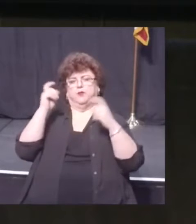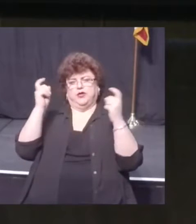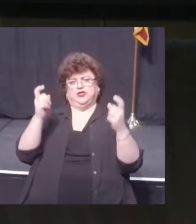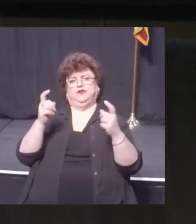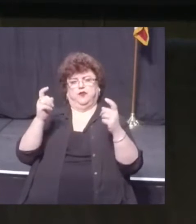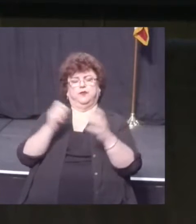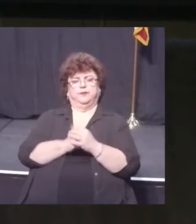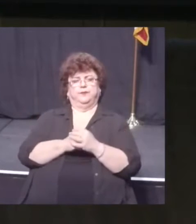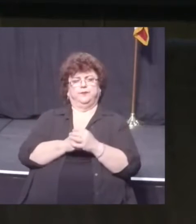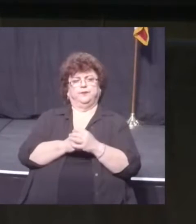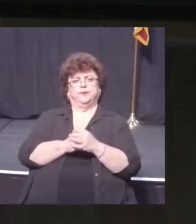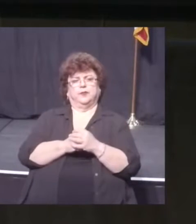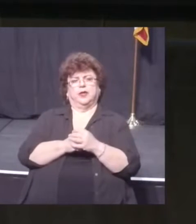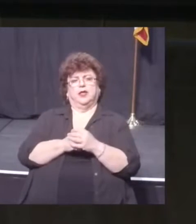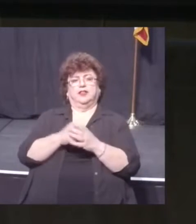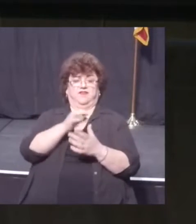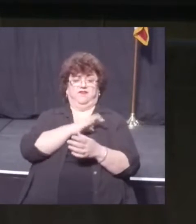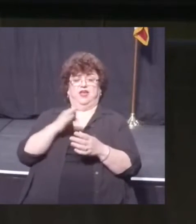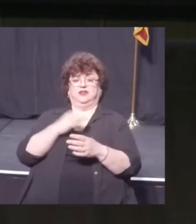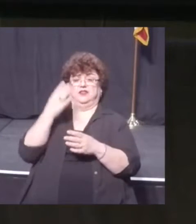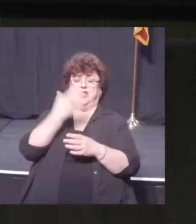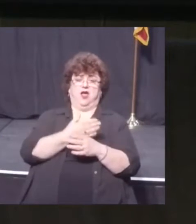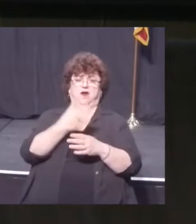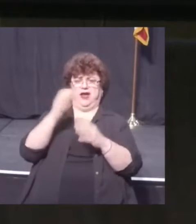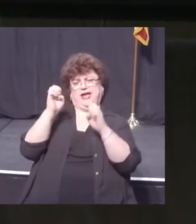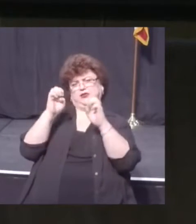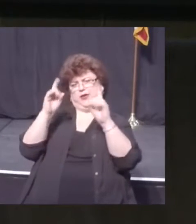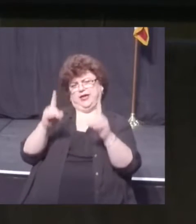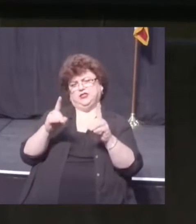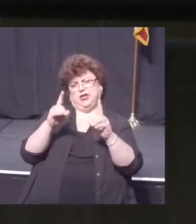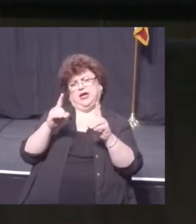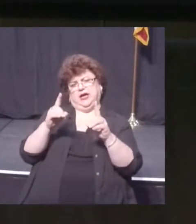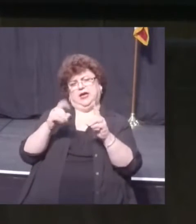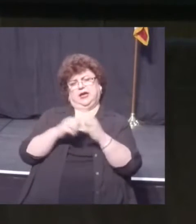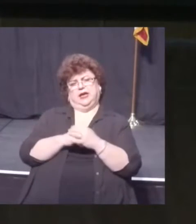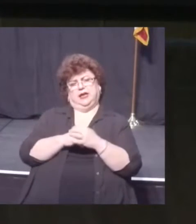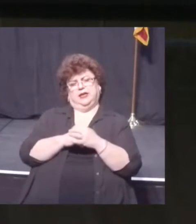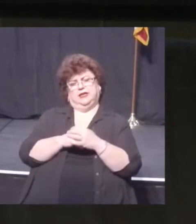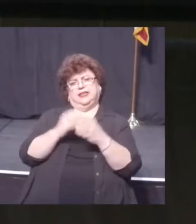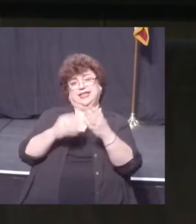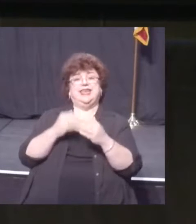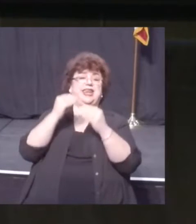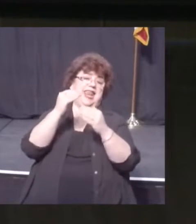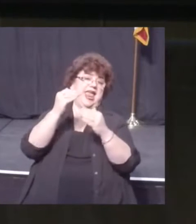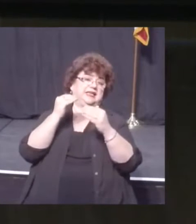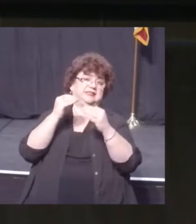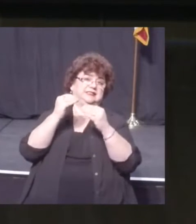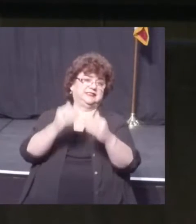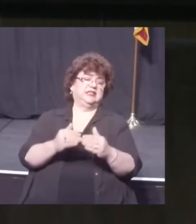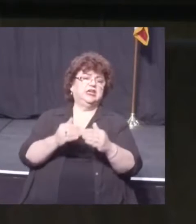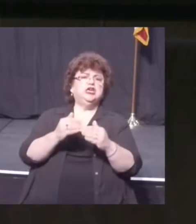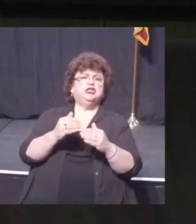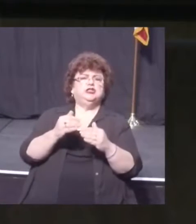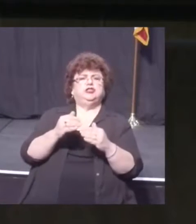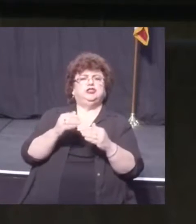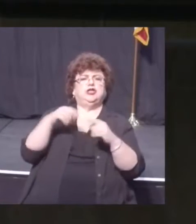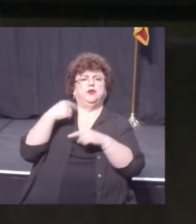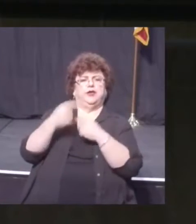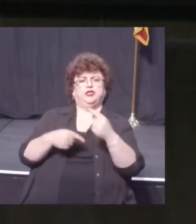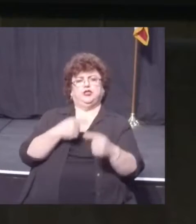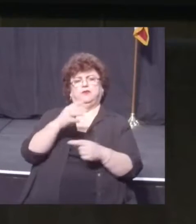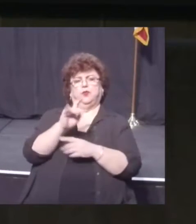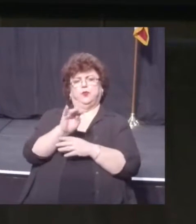The faculty there are educating and mentoring the next generation of marine scientists while doing